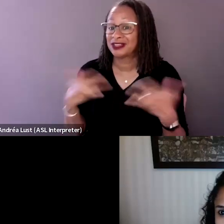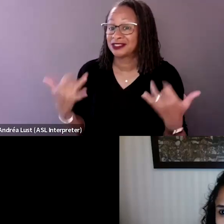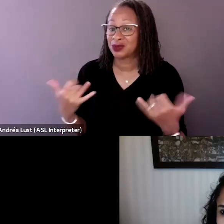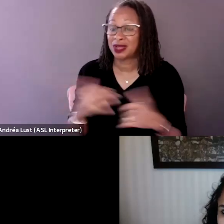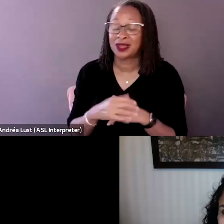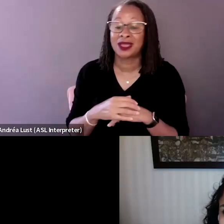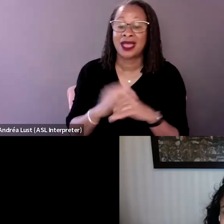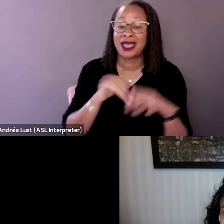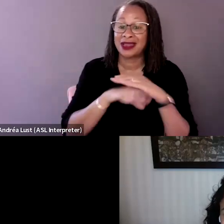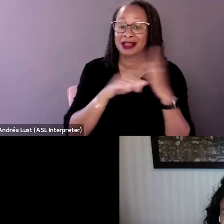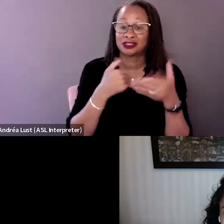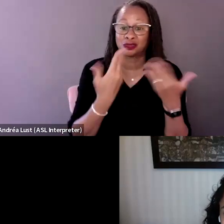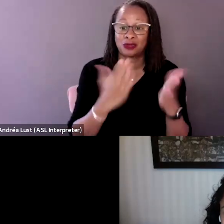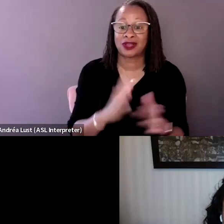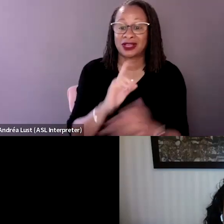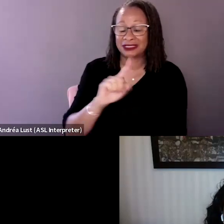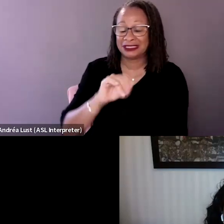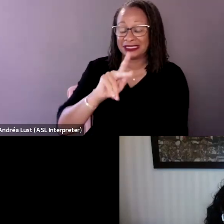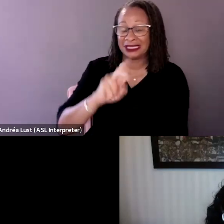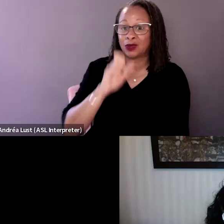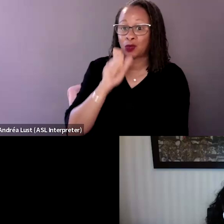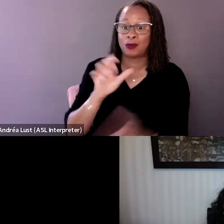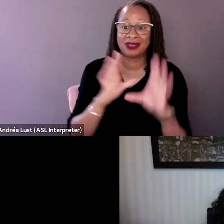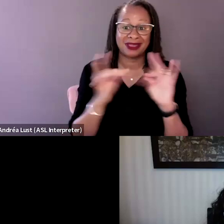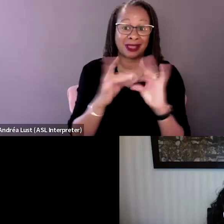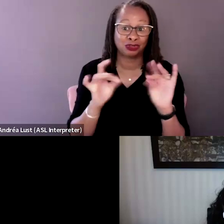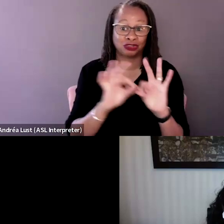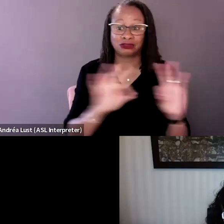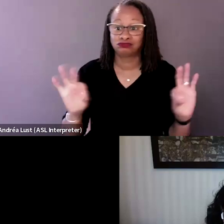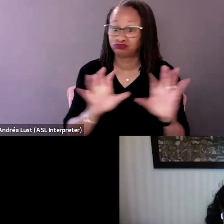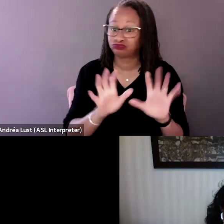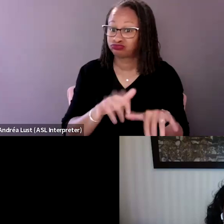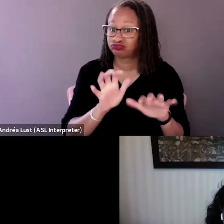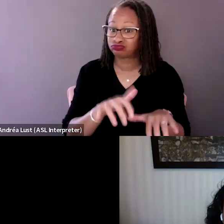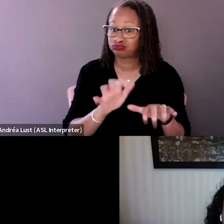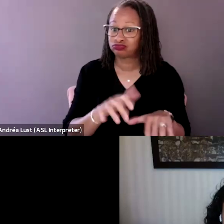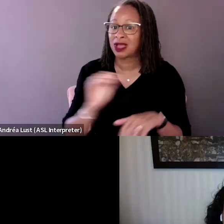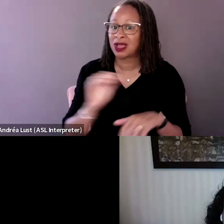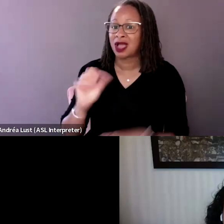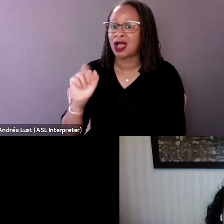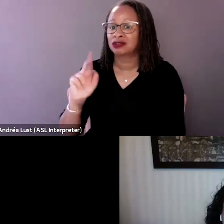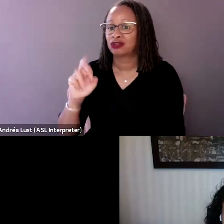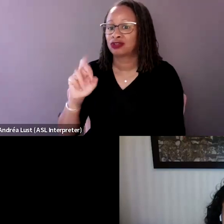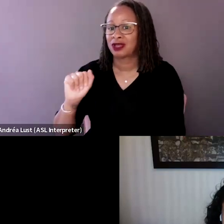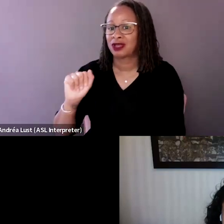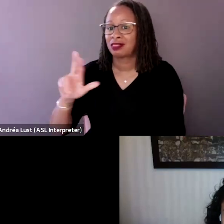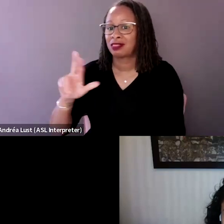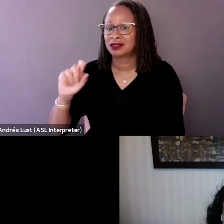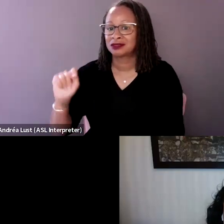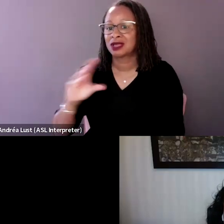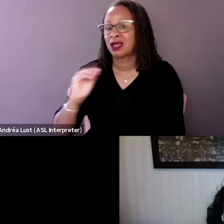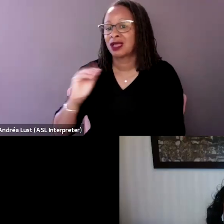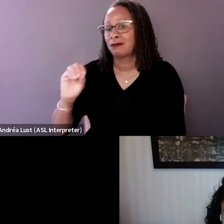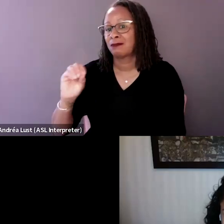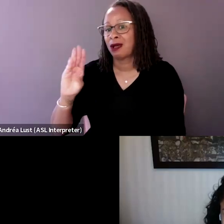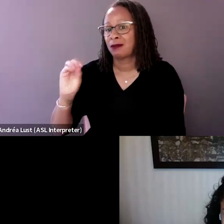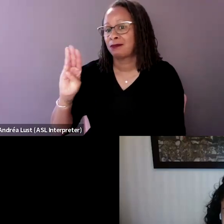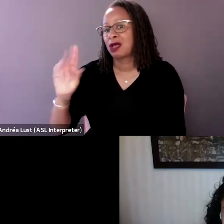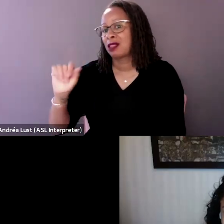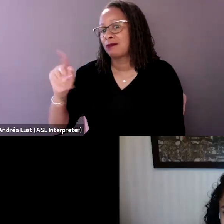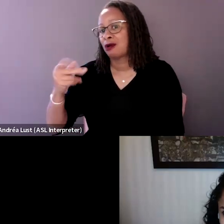like to thank them. Zeke, who's providing our live captions, and Andrea Lust and Bob Laparo, our